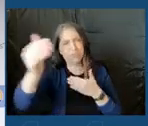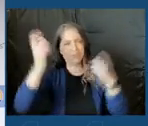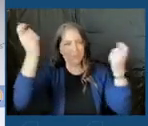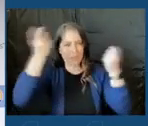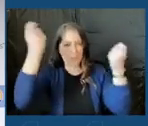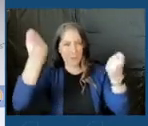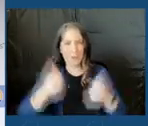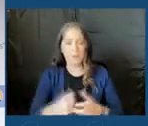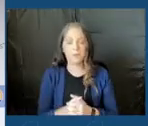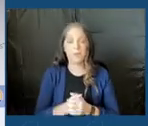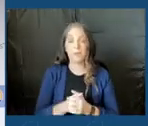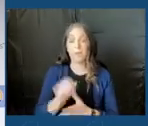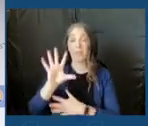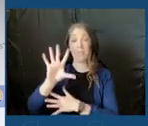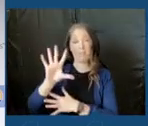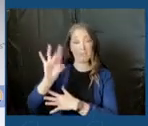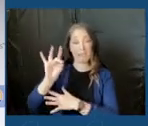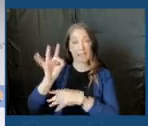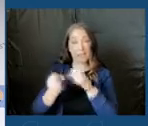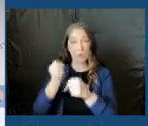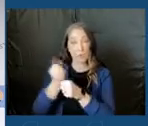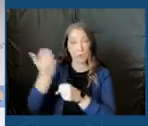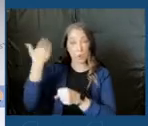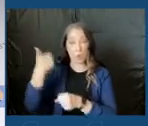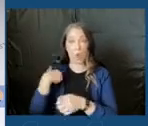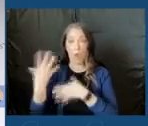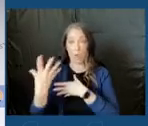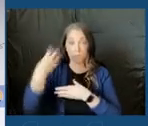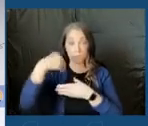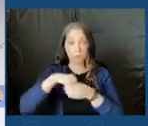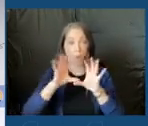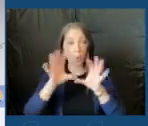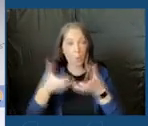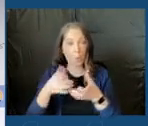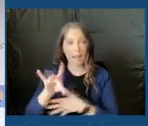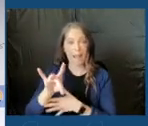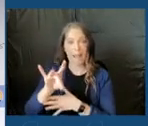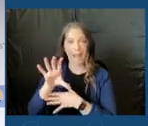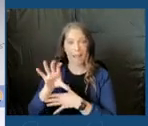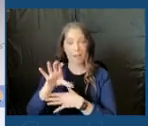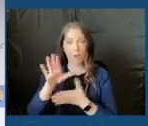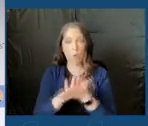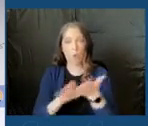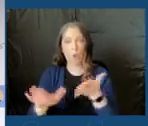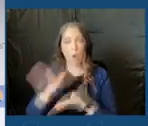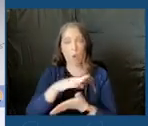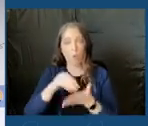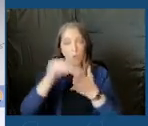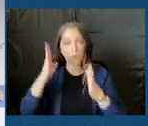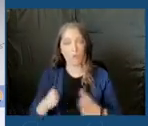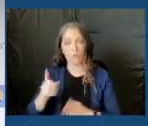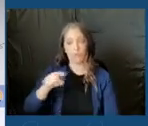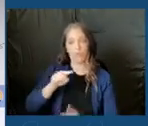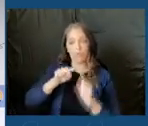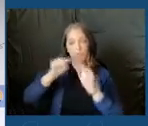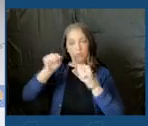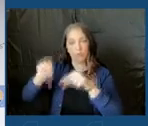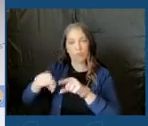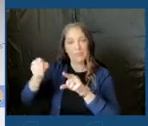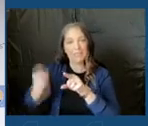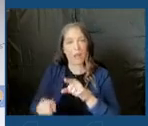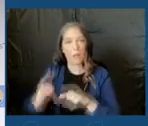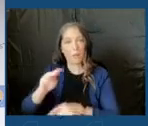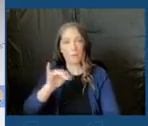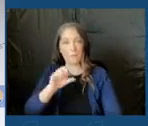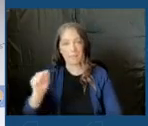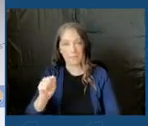58 years ago, I was part of a group of 800 college students who went south to Mississippi to be a part of what is now known as